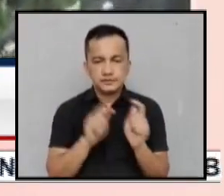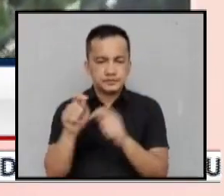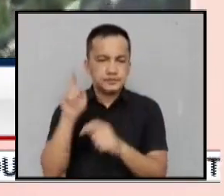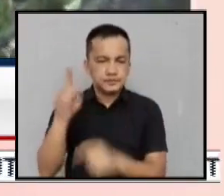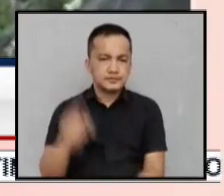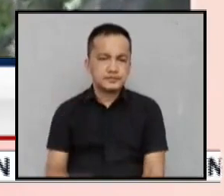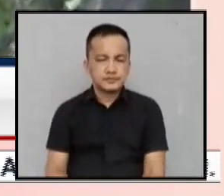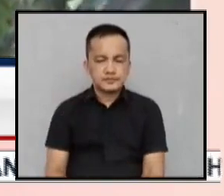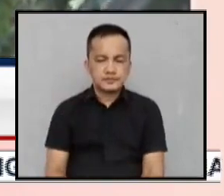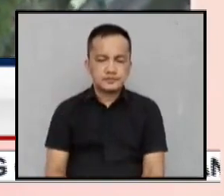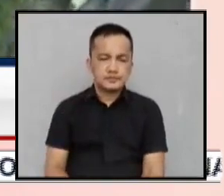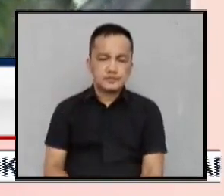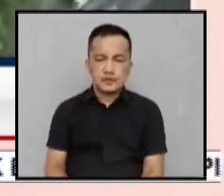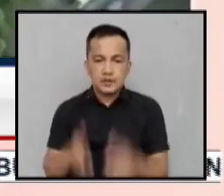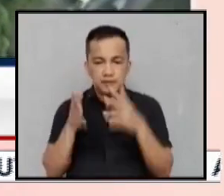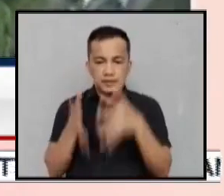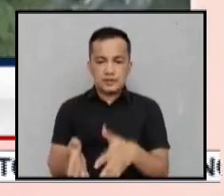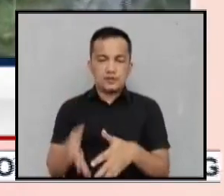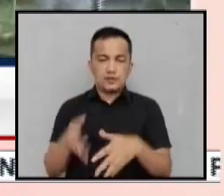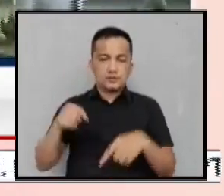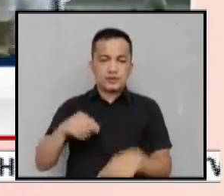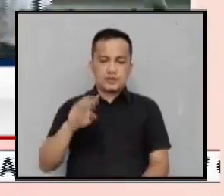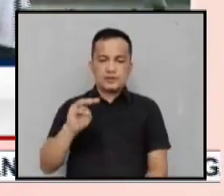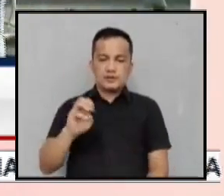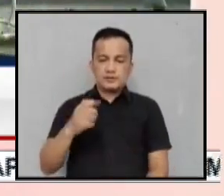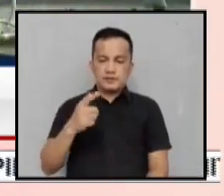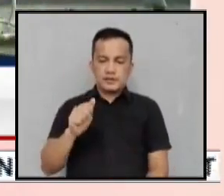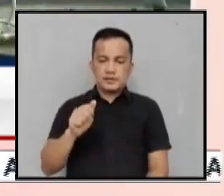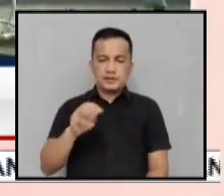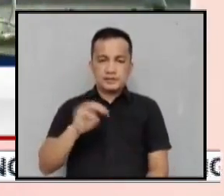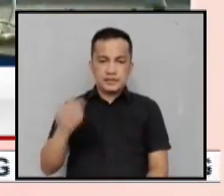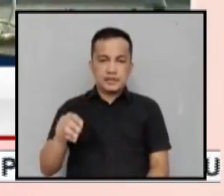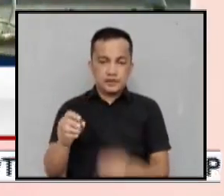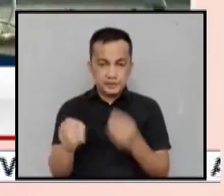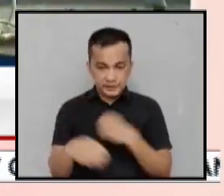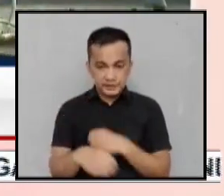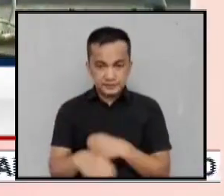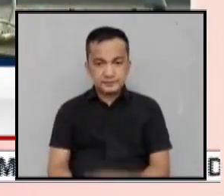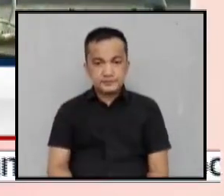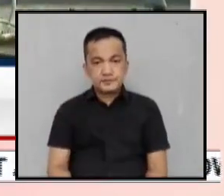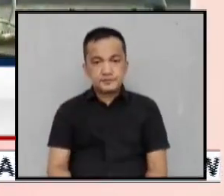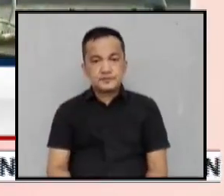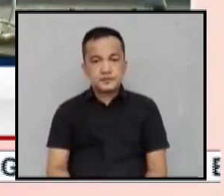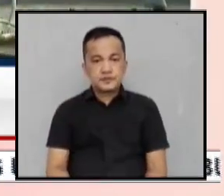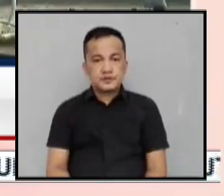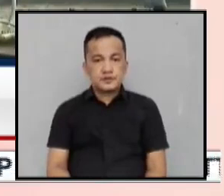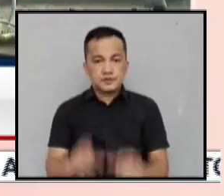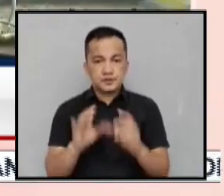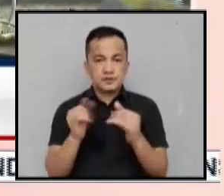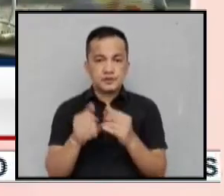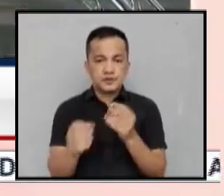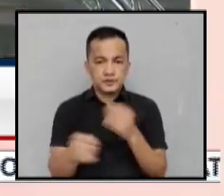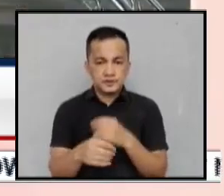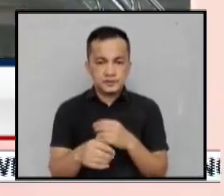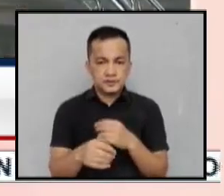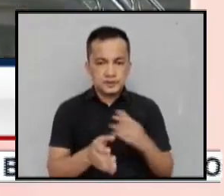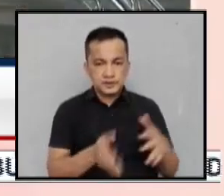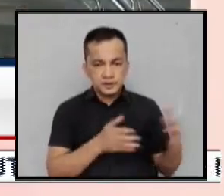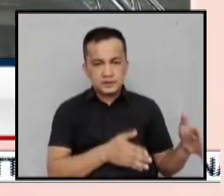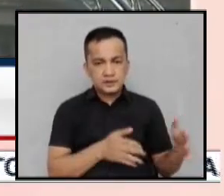po dito yung Mega Manila office and corporate office dito sa gilid po ng